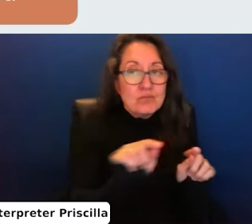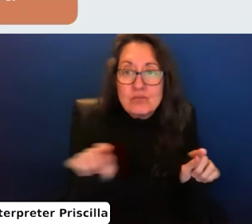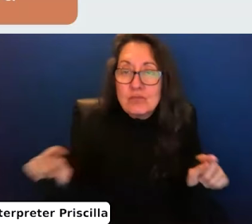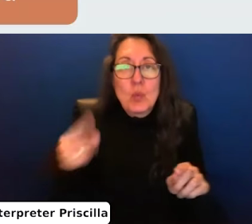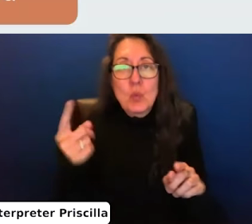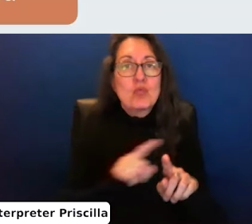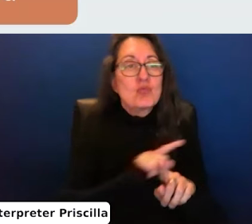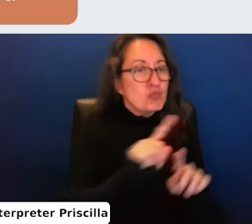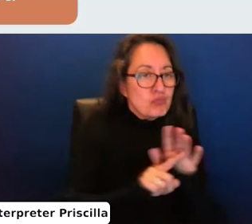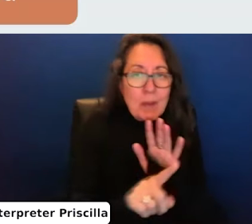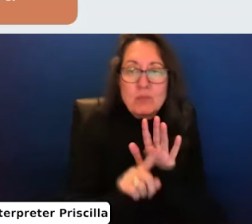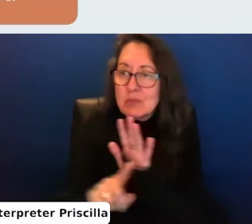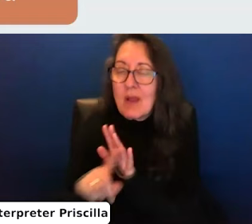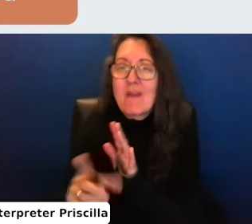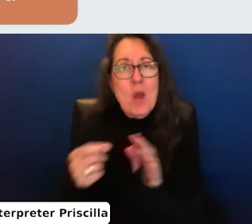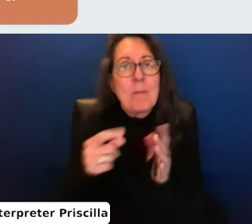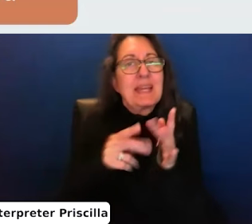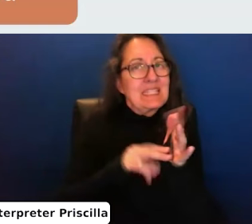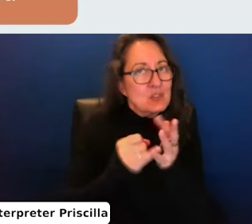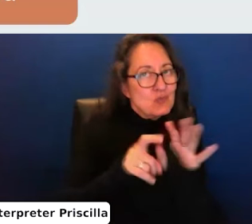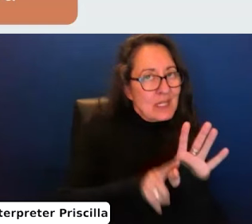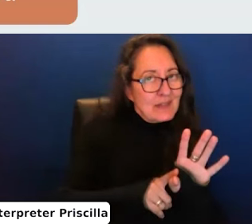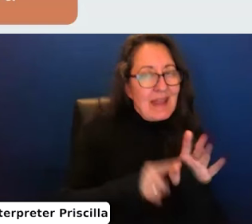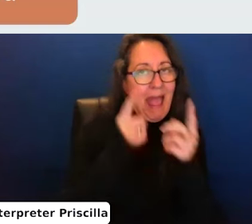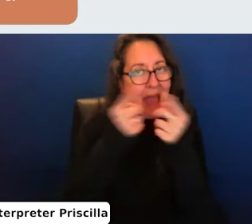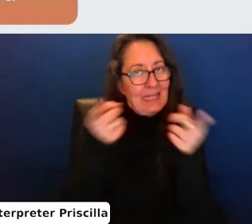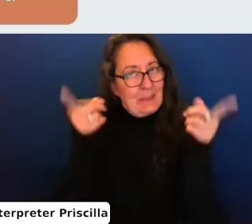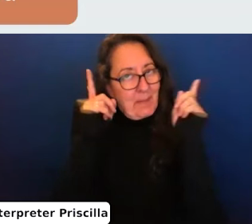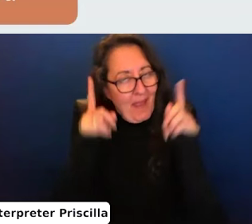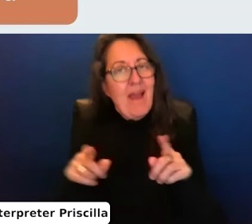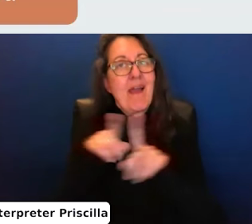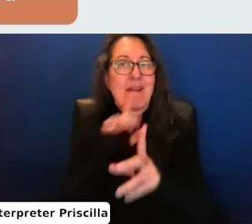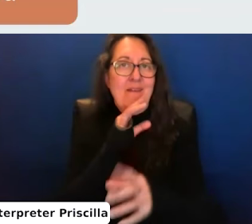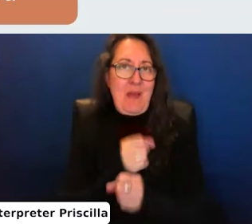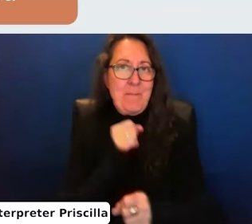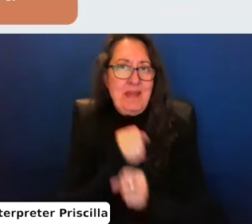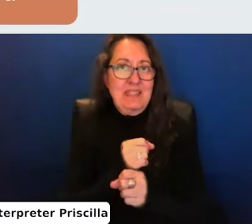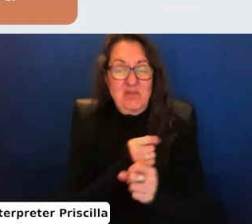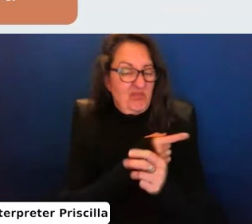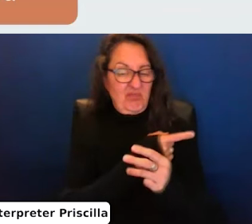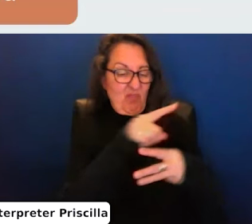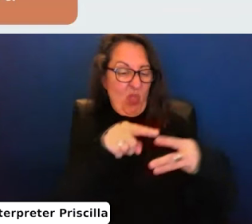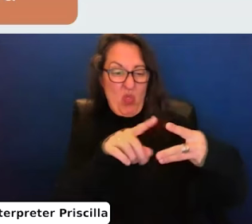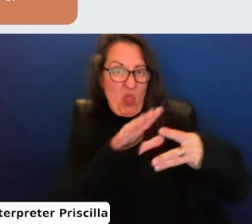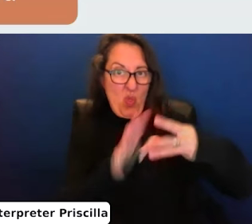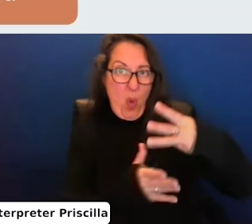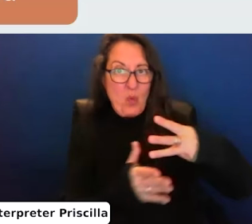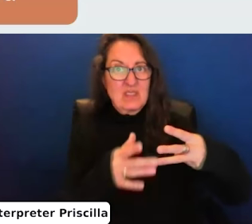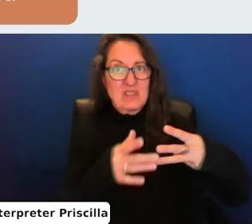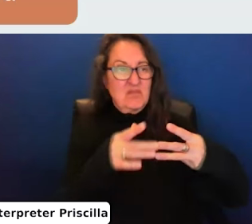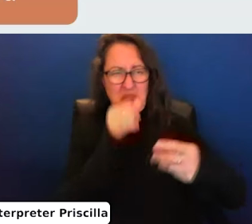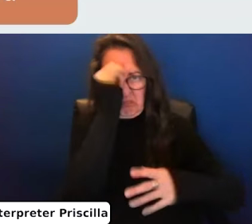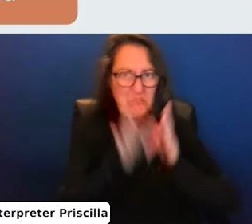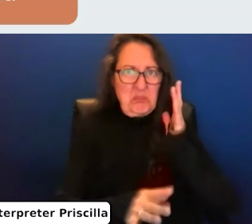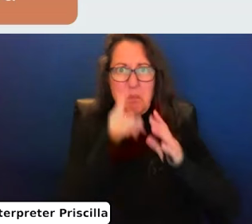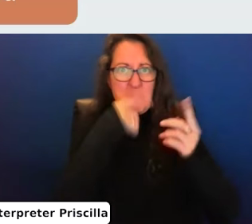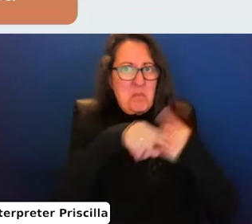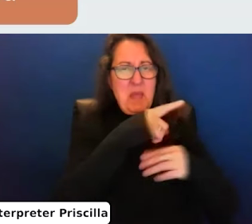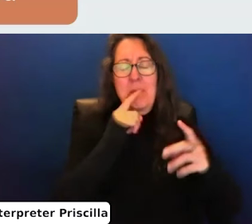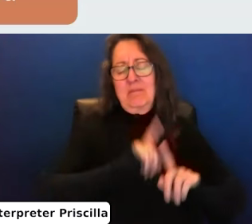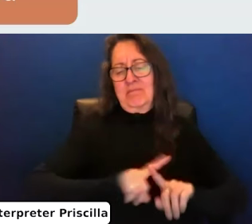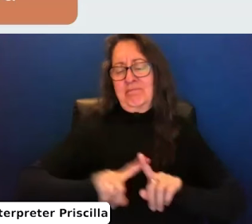industry, academia, and government with a diverse range of experiences, and for who are selected as they